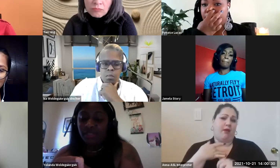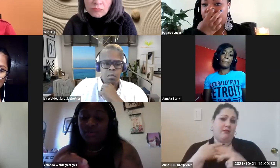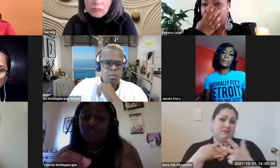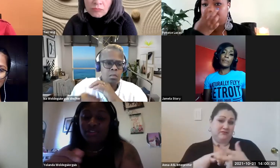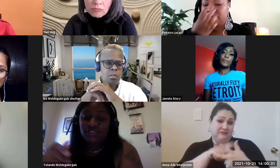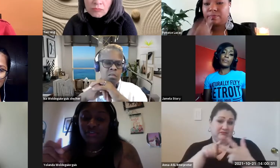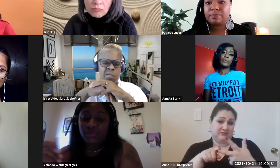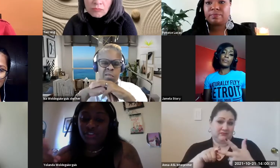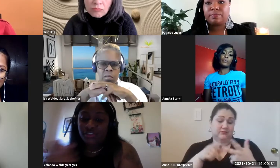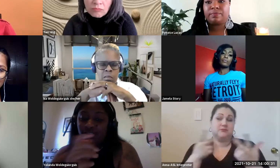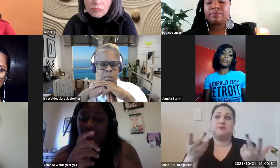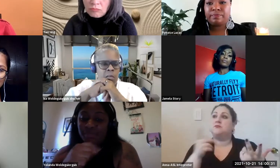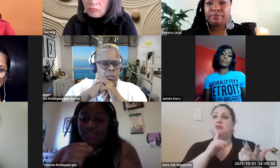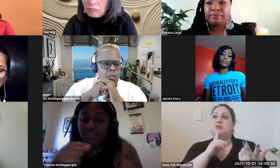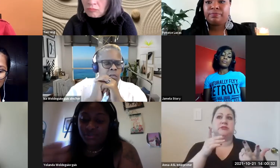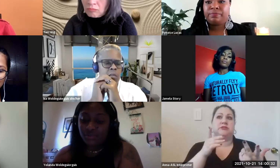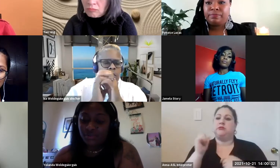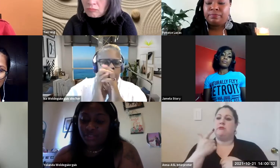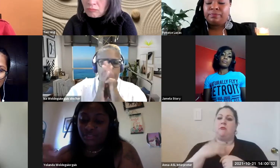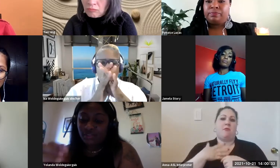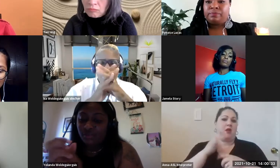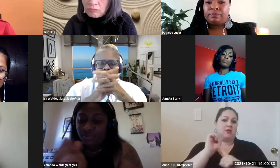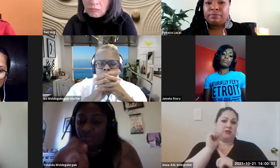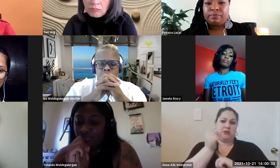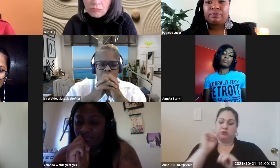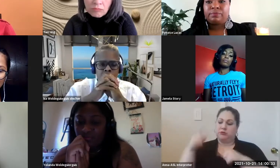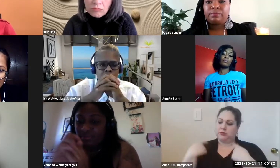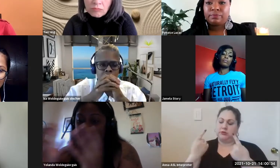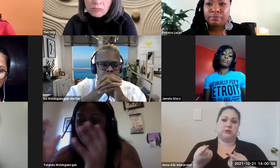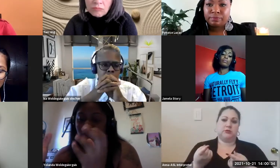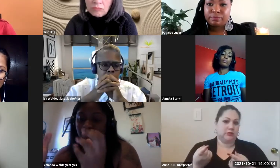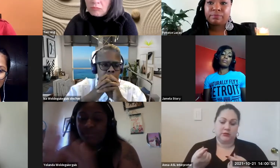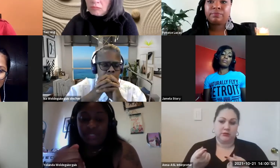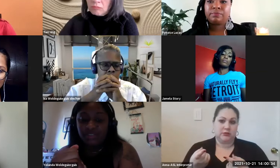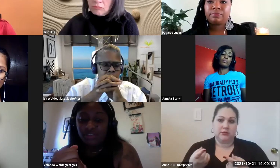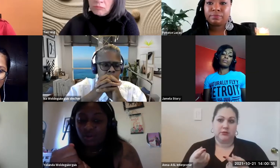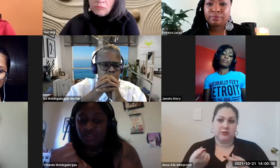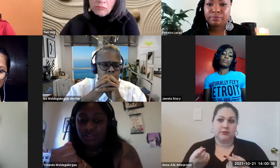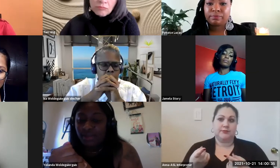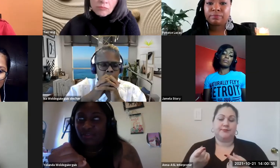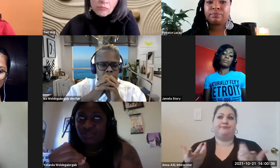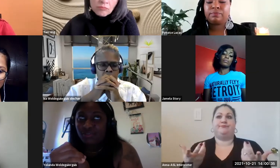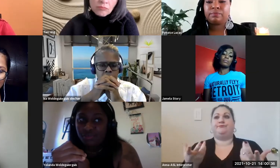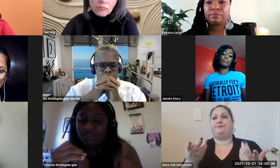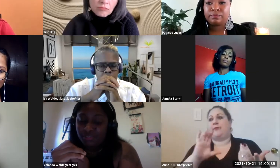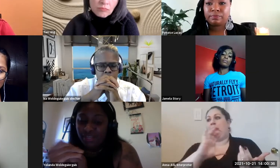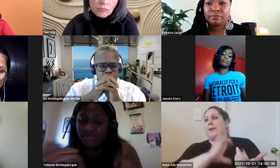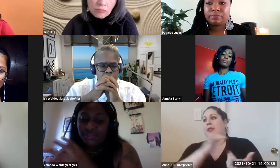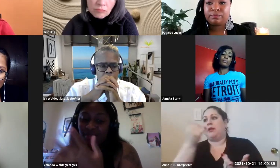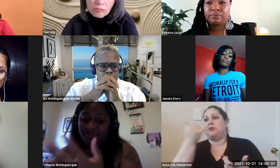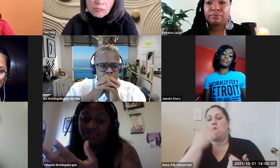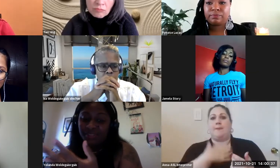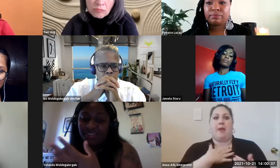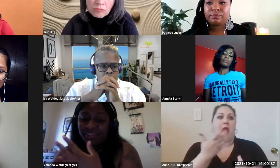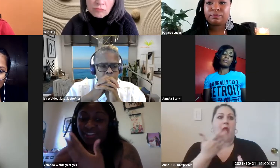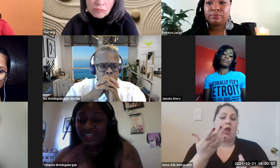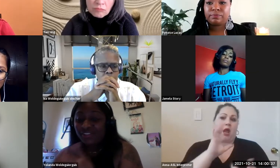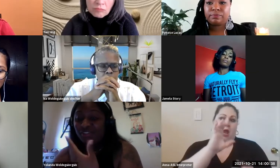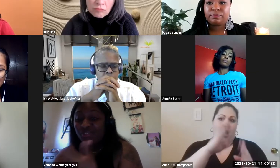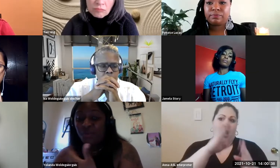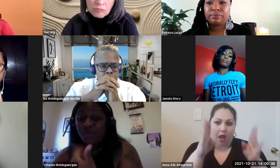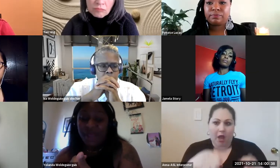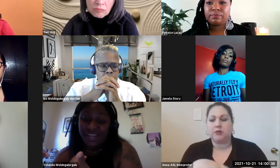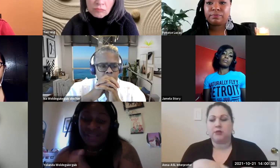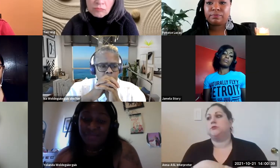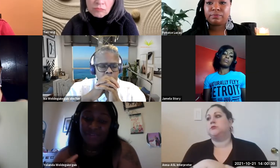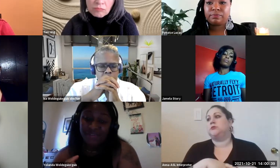Well, in all the situations that I've been dealing with that had to do with having the police called to my house numerous of times and them getting